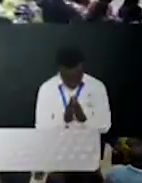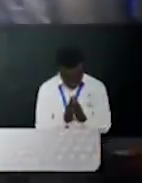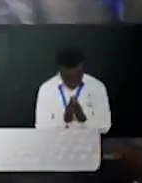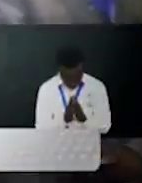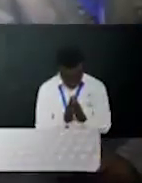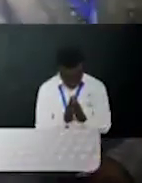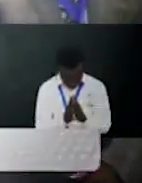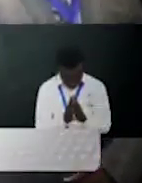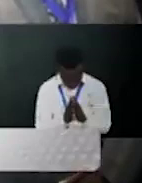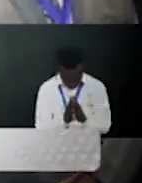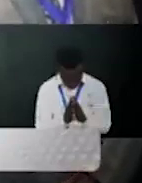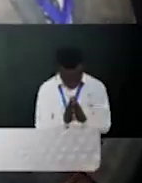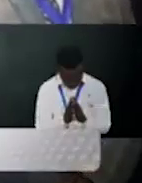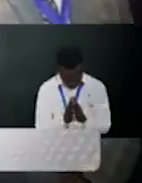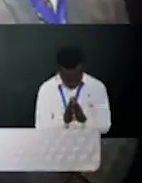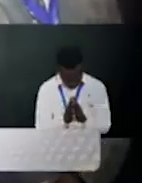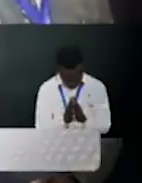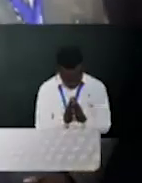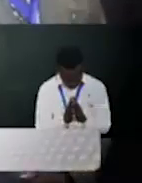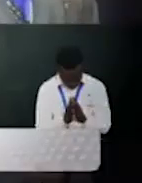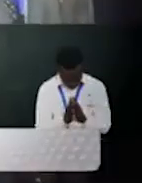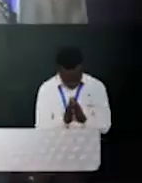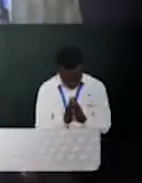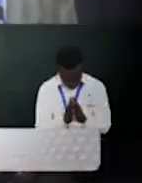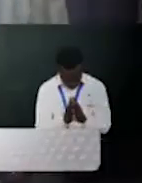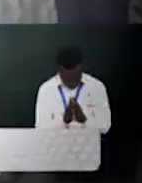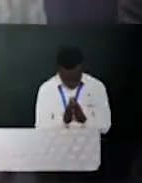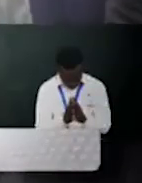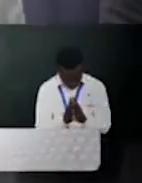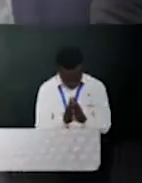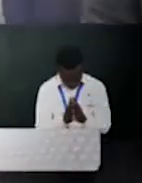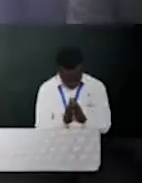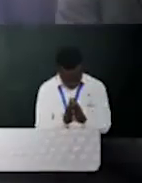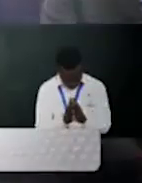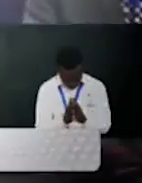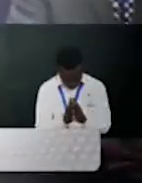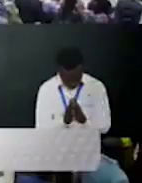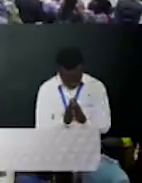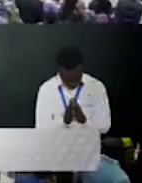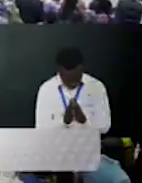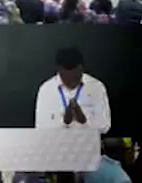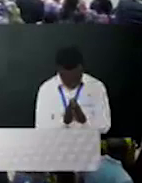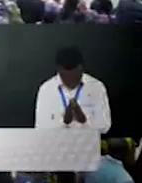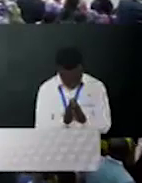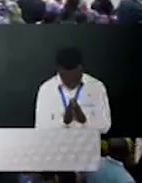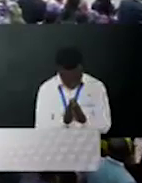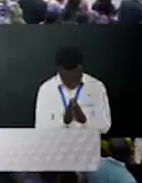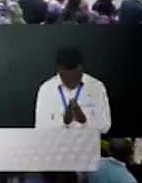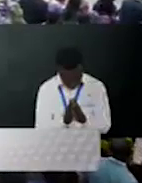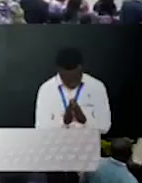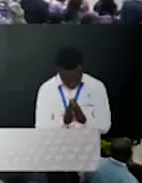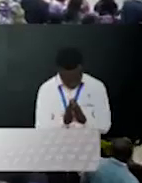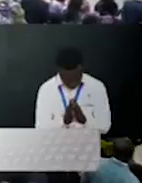ba, bossi anda la ba ba ba yanda la la ba, le mama shukotonde le bossaka ya,